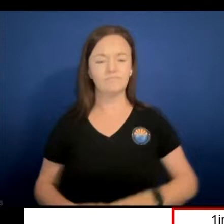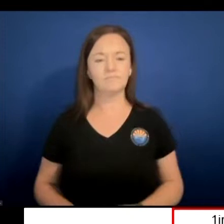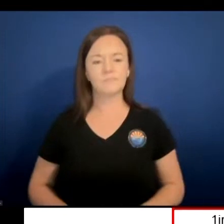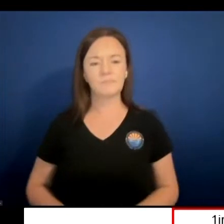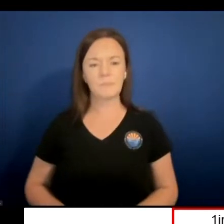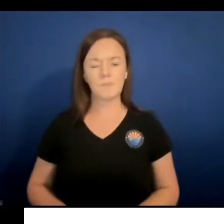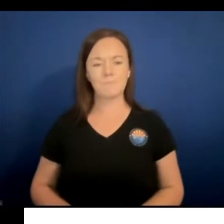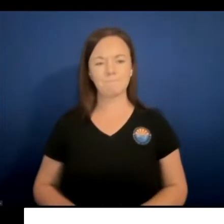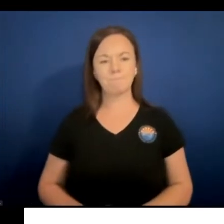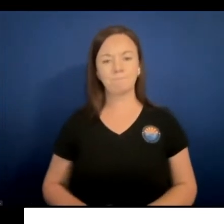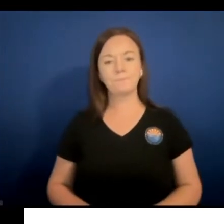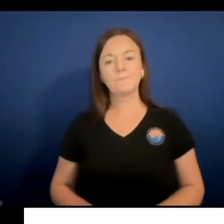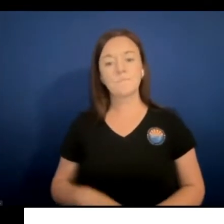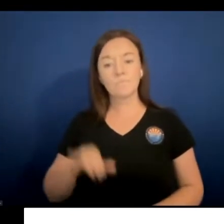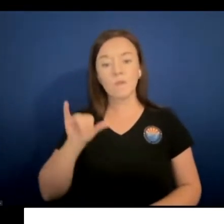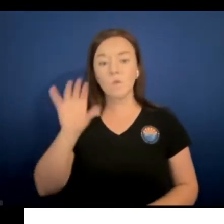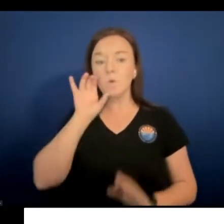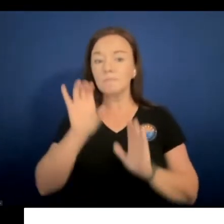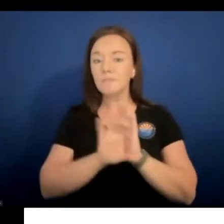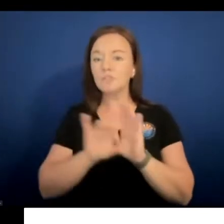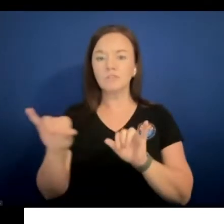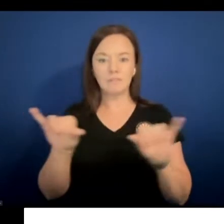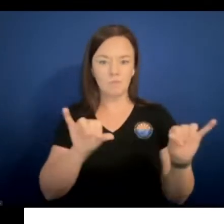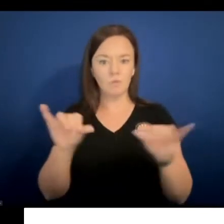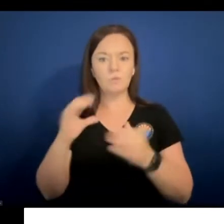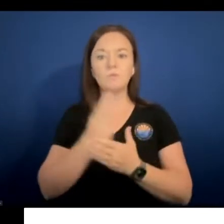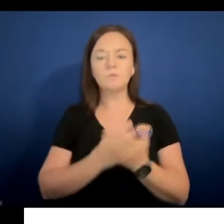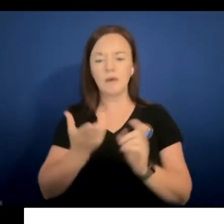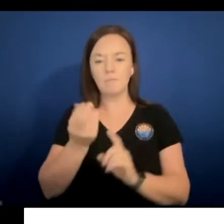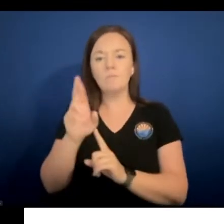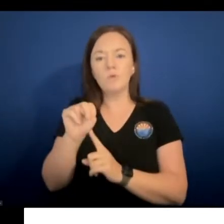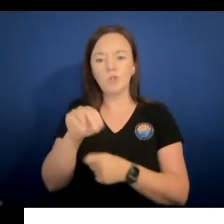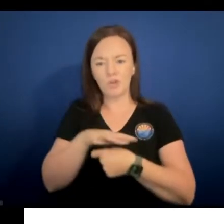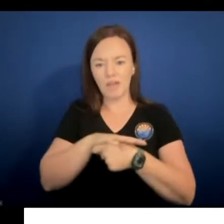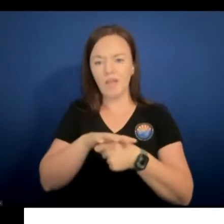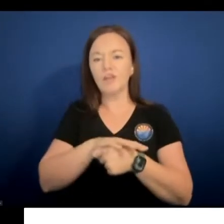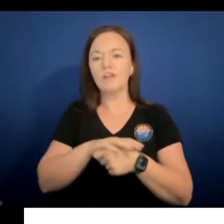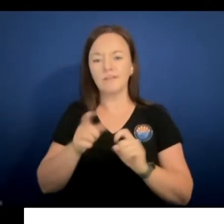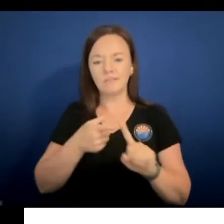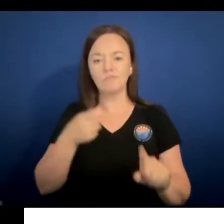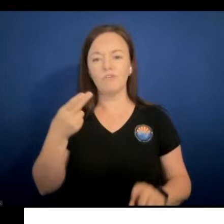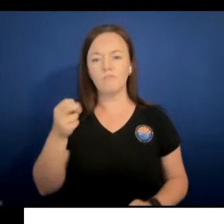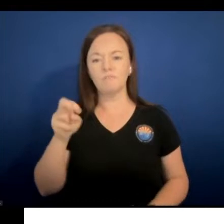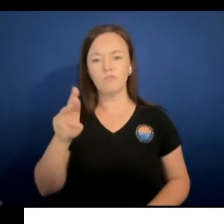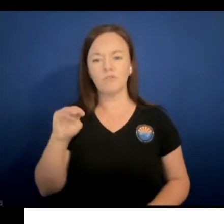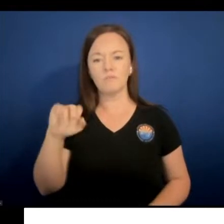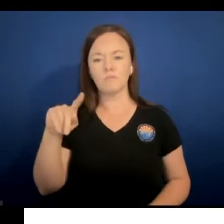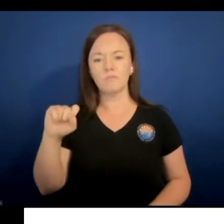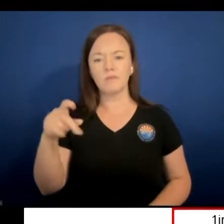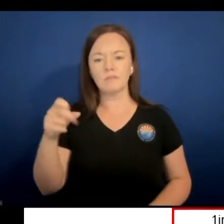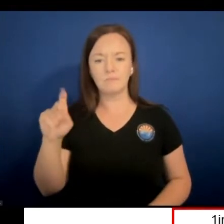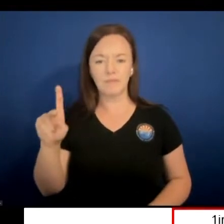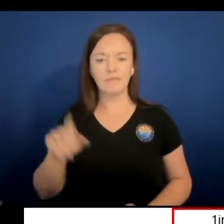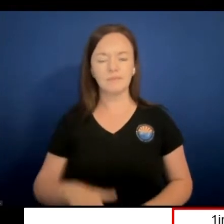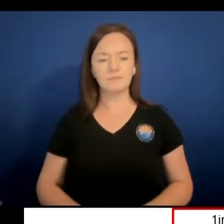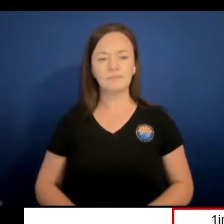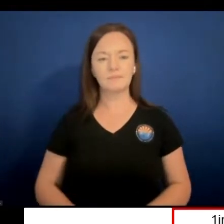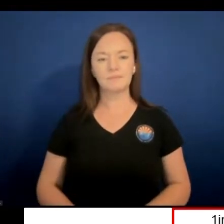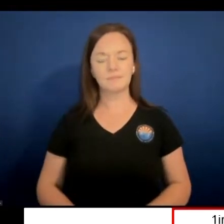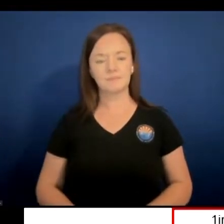those pictures look very similar to some burn areas in the Hermit's Peak area. Thank you.